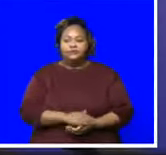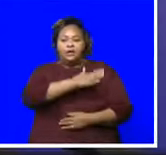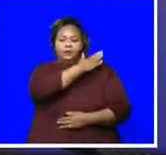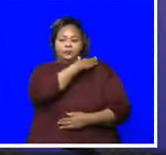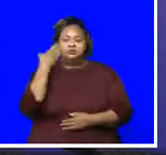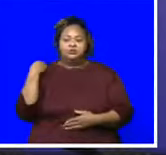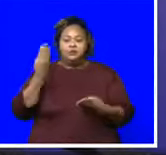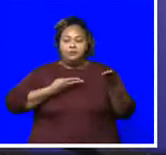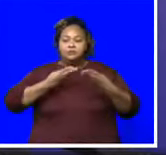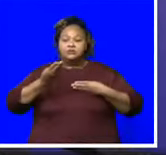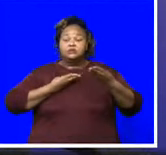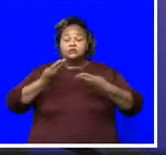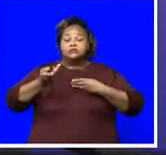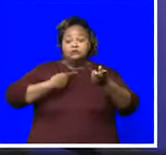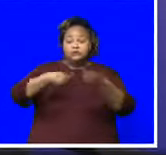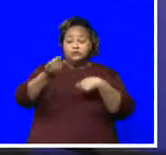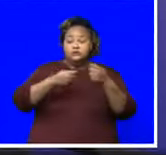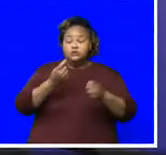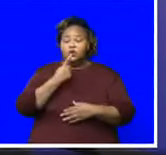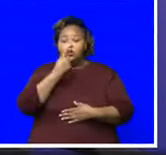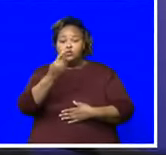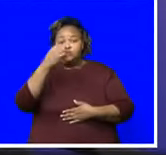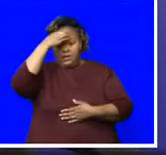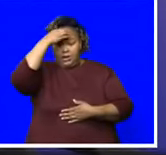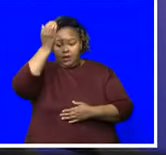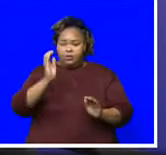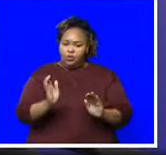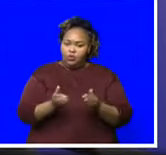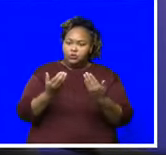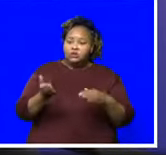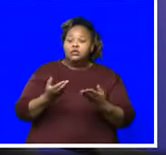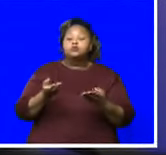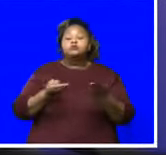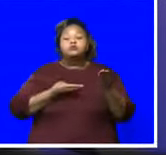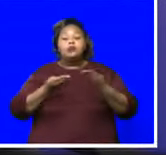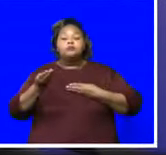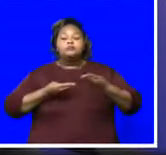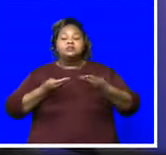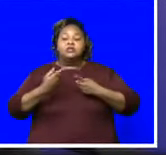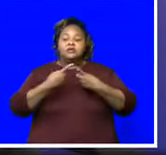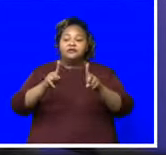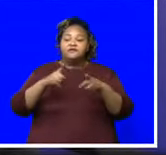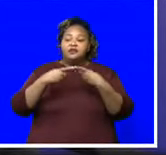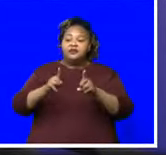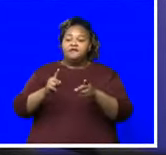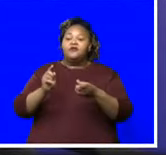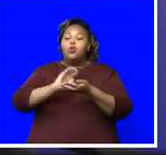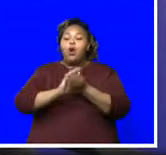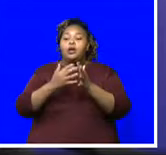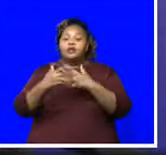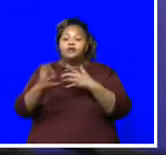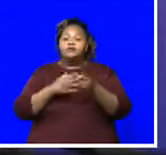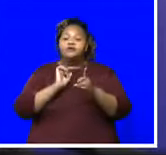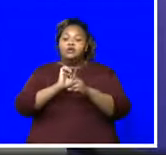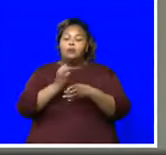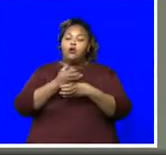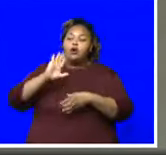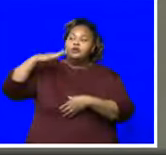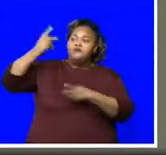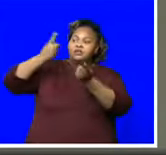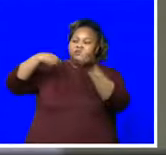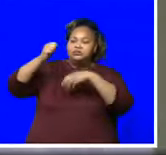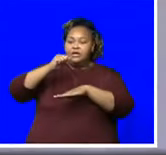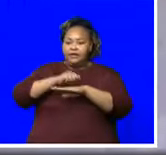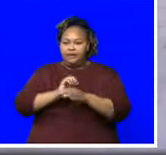Induna yetemabhizinisi nekuthengiselana namancuba Khumalo ithi uhulumende uyakukhuthaza ukuthi inkampani ikhicitele ukuthengisa kulamanye emave.